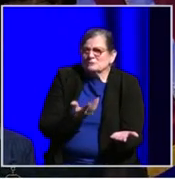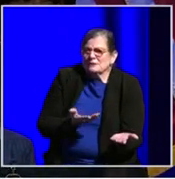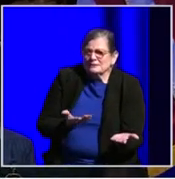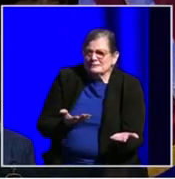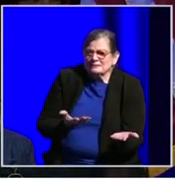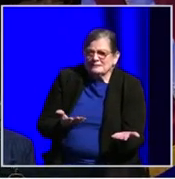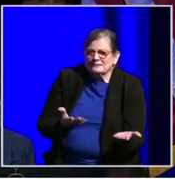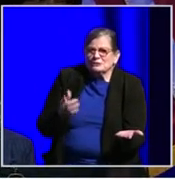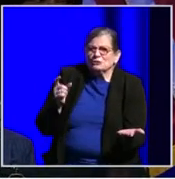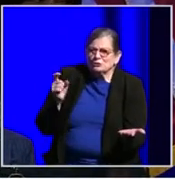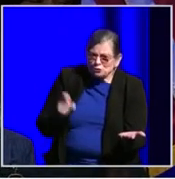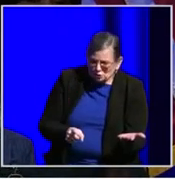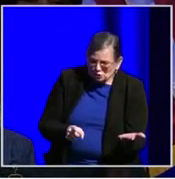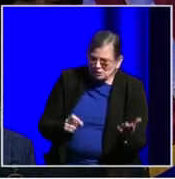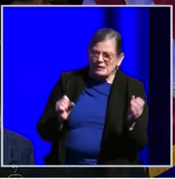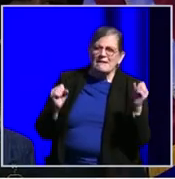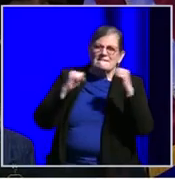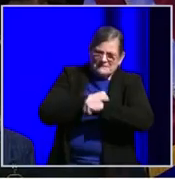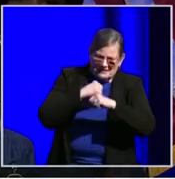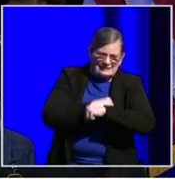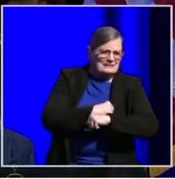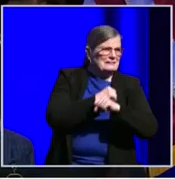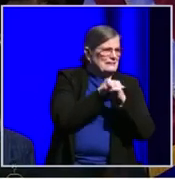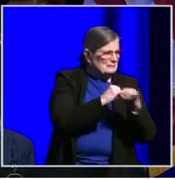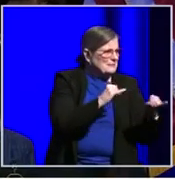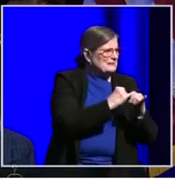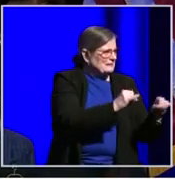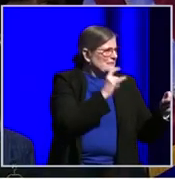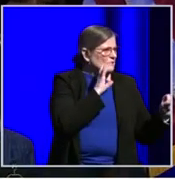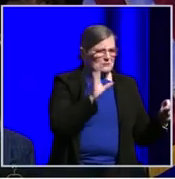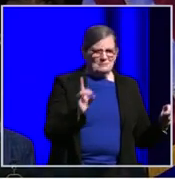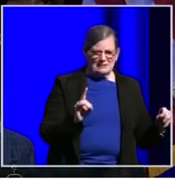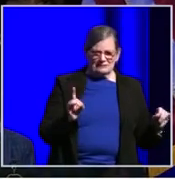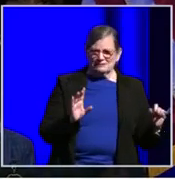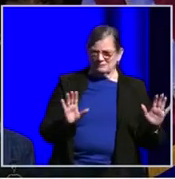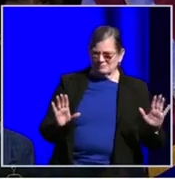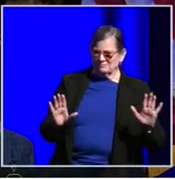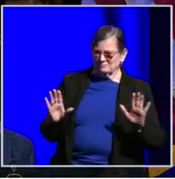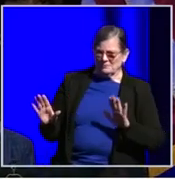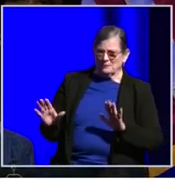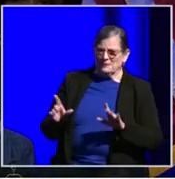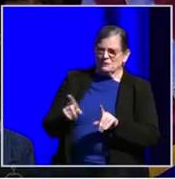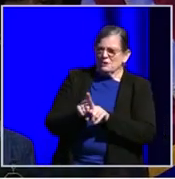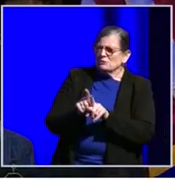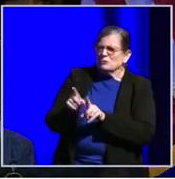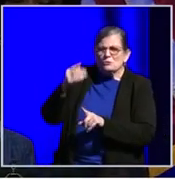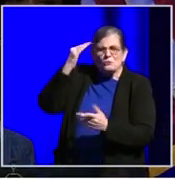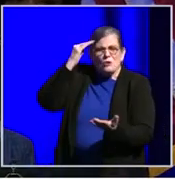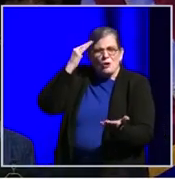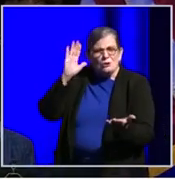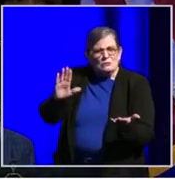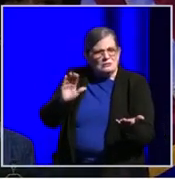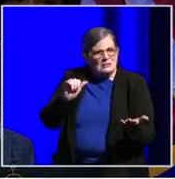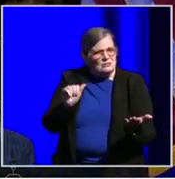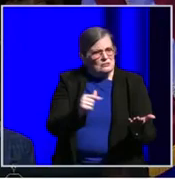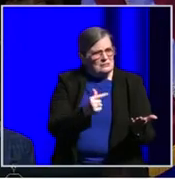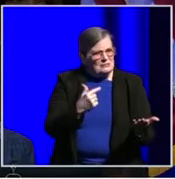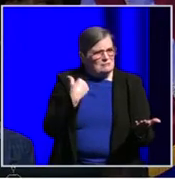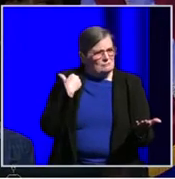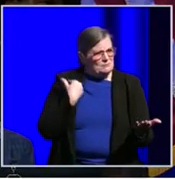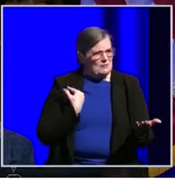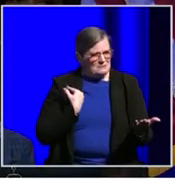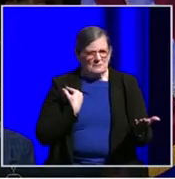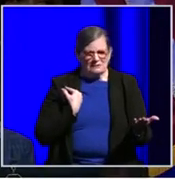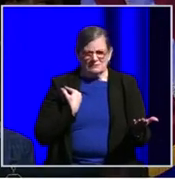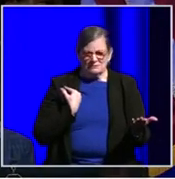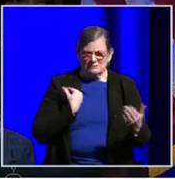of Attorney General to focus on accountability, especially our collective obligation to improve public safety. In D.C., the Office